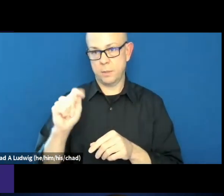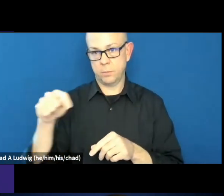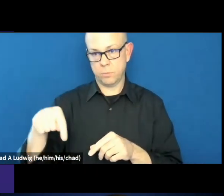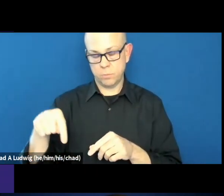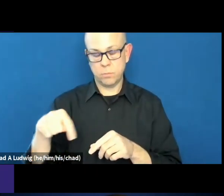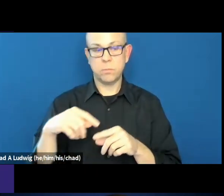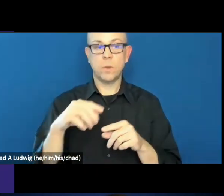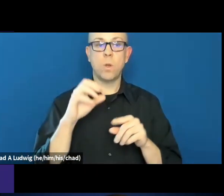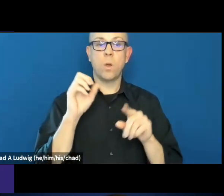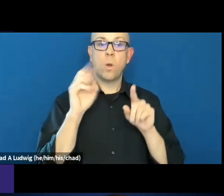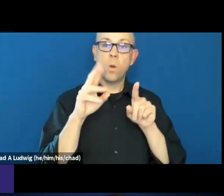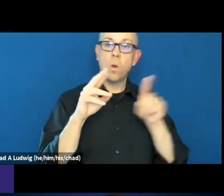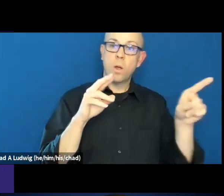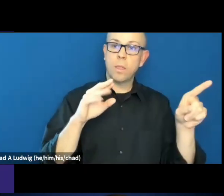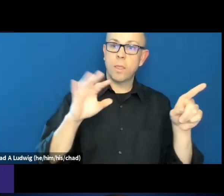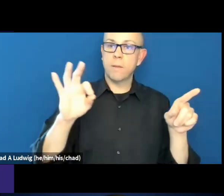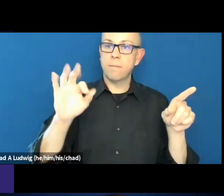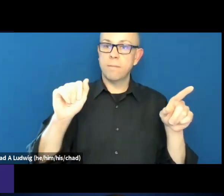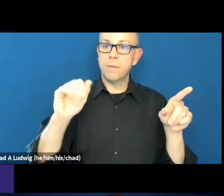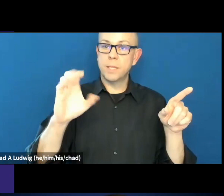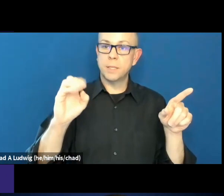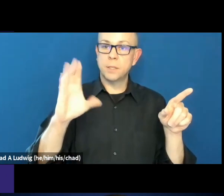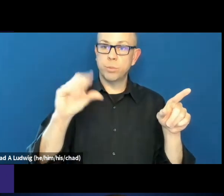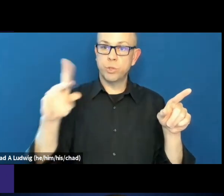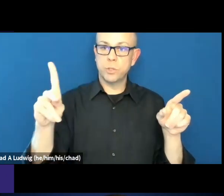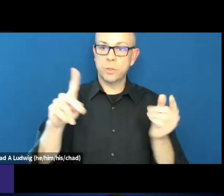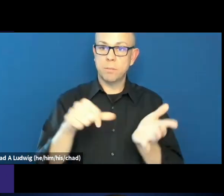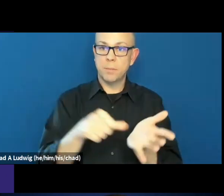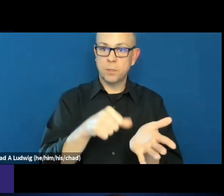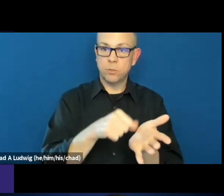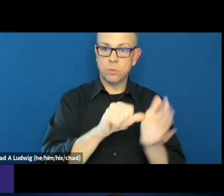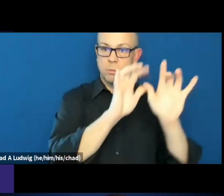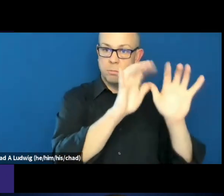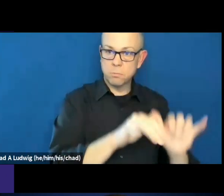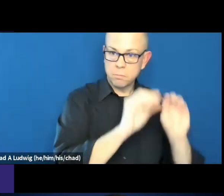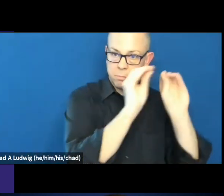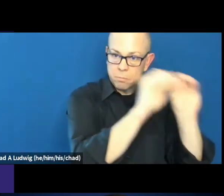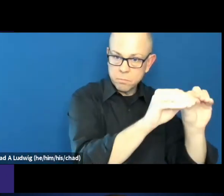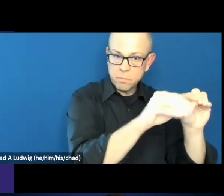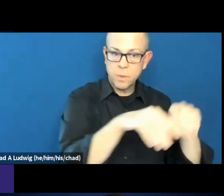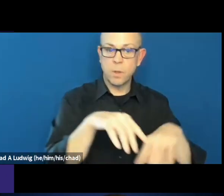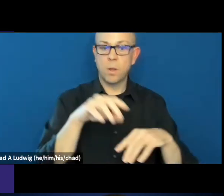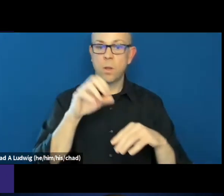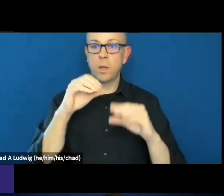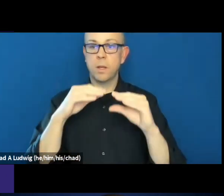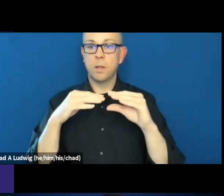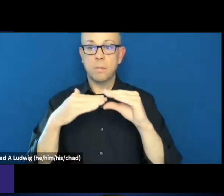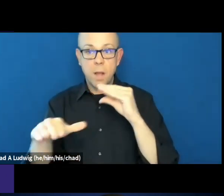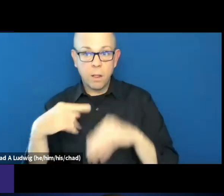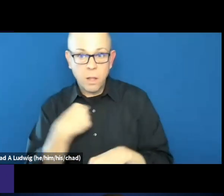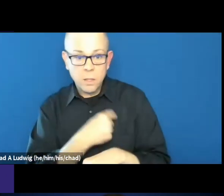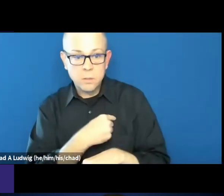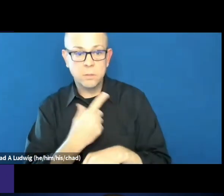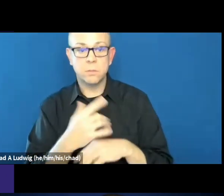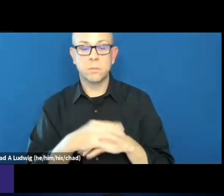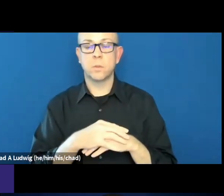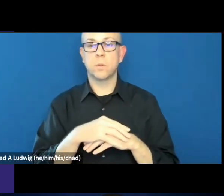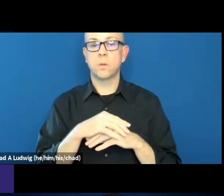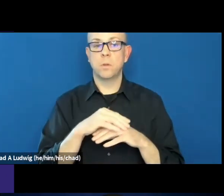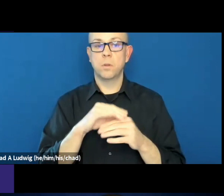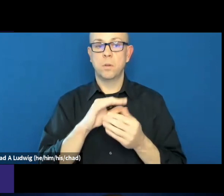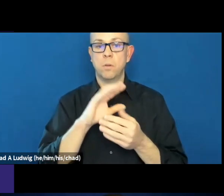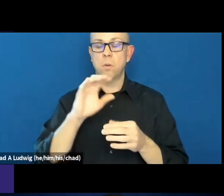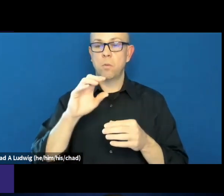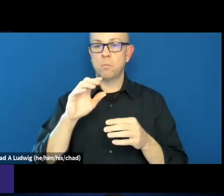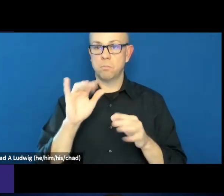hand and we can go ahead and answer that. You can also do this on the Facebook page as well, but we have